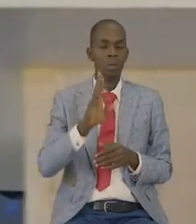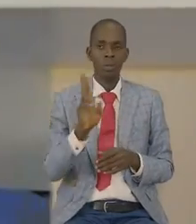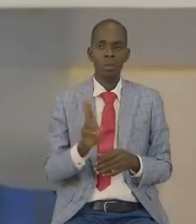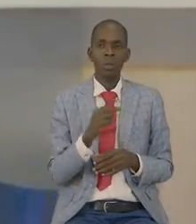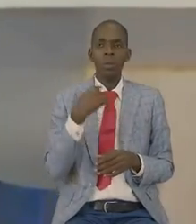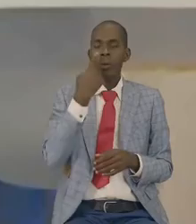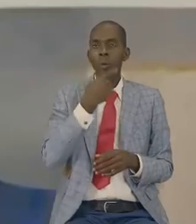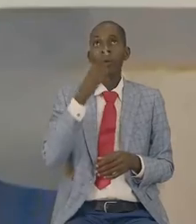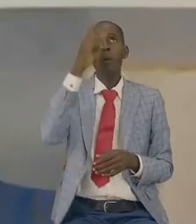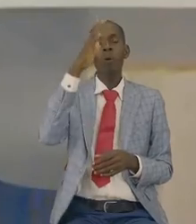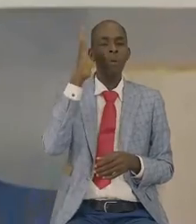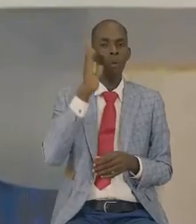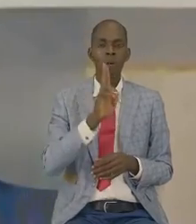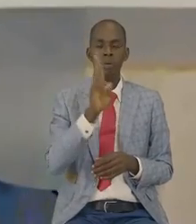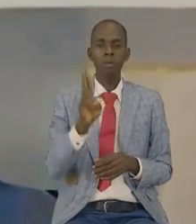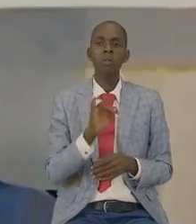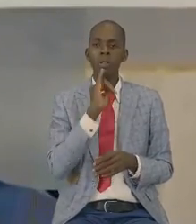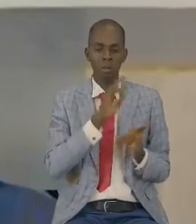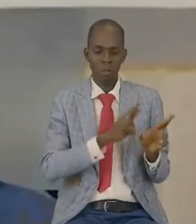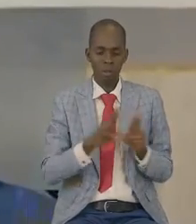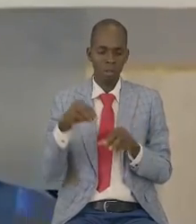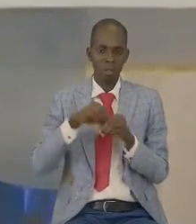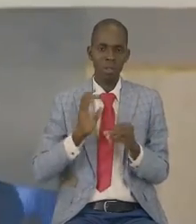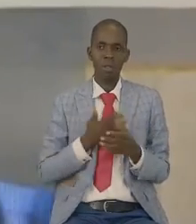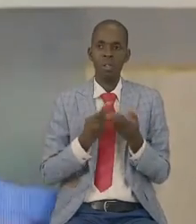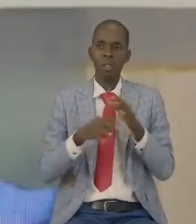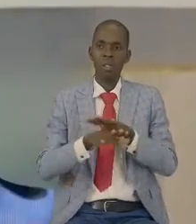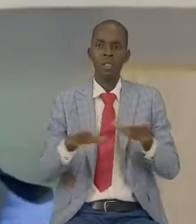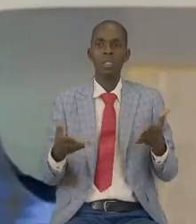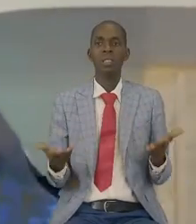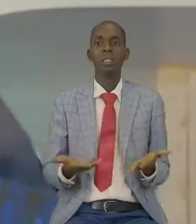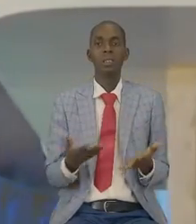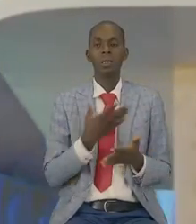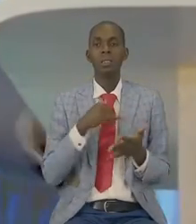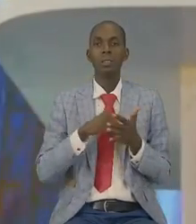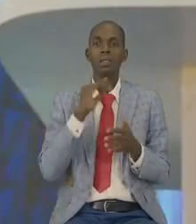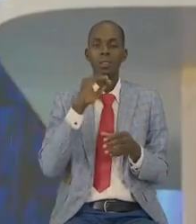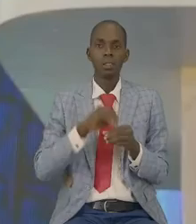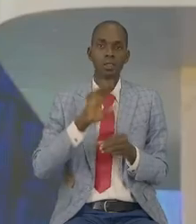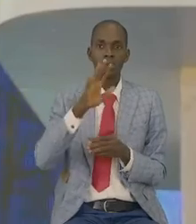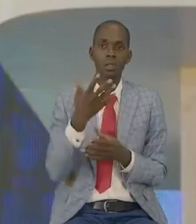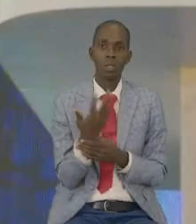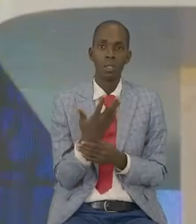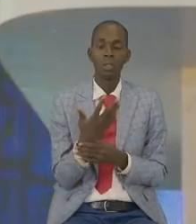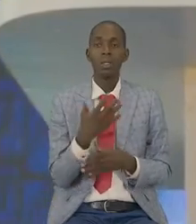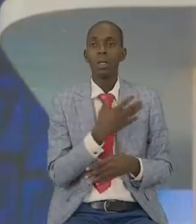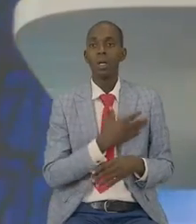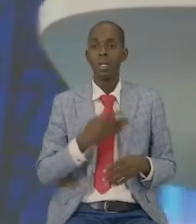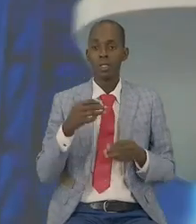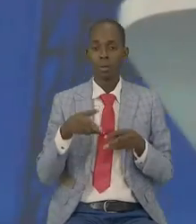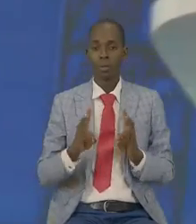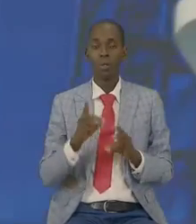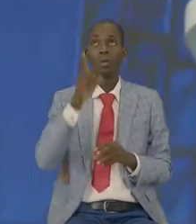will use, is ready in our land. And it's in your hand. And the way the Lord